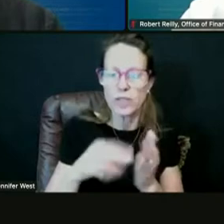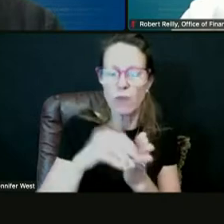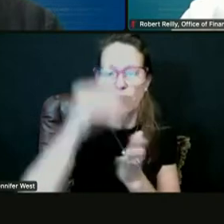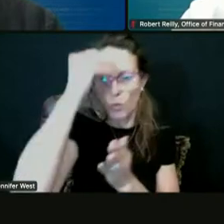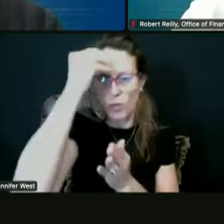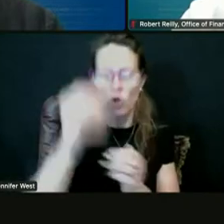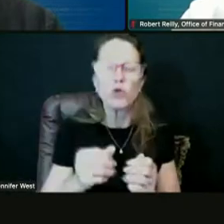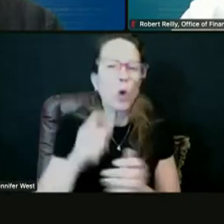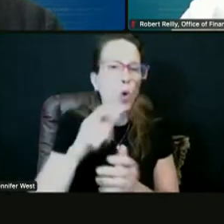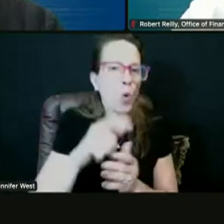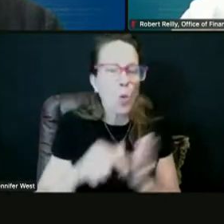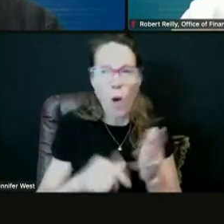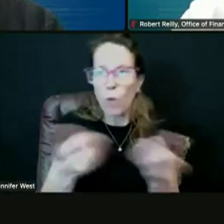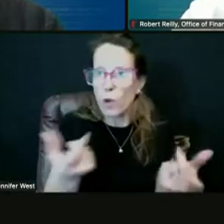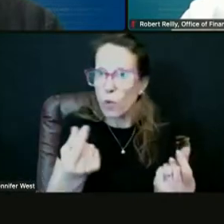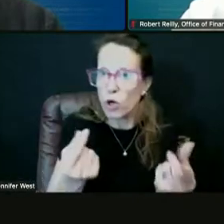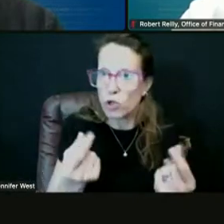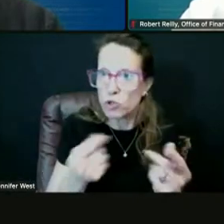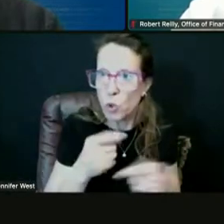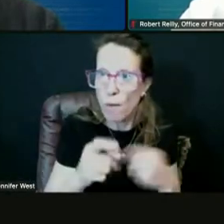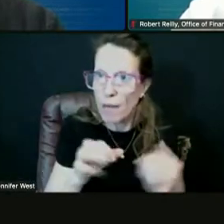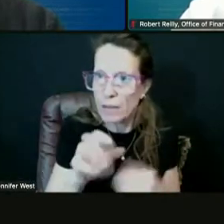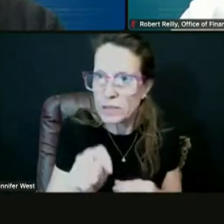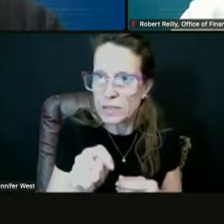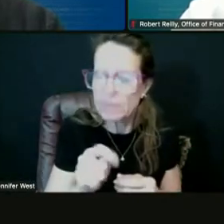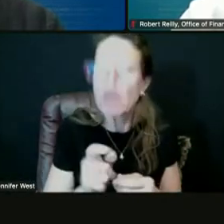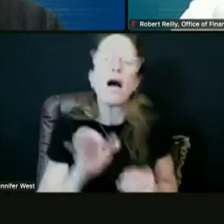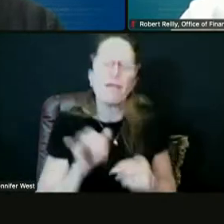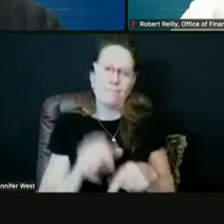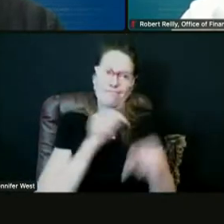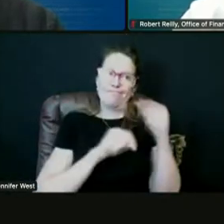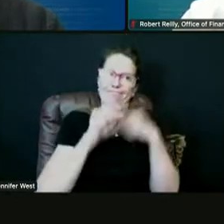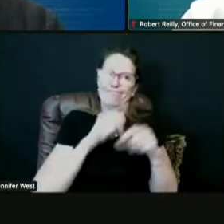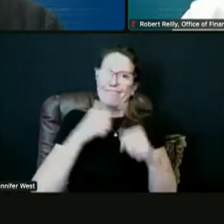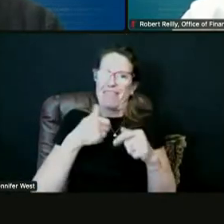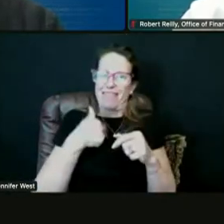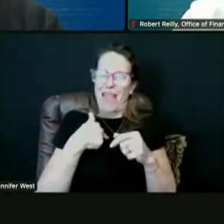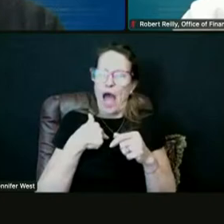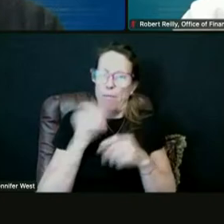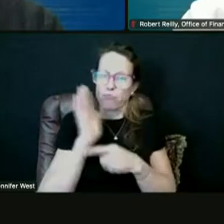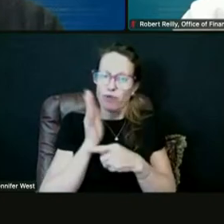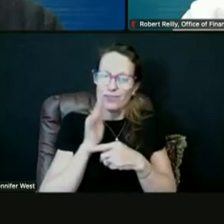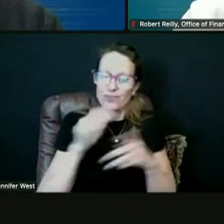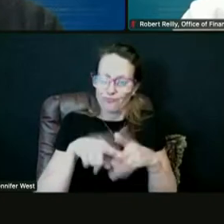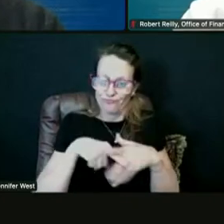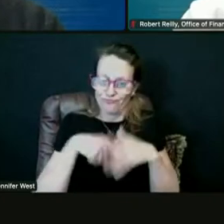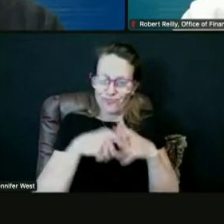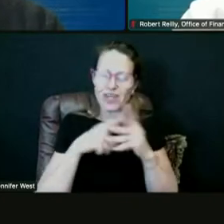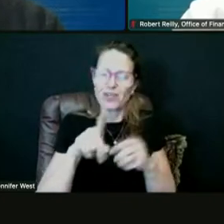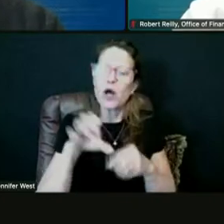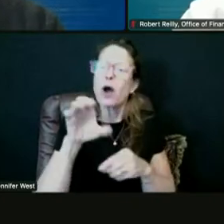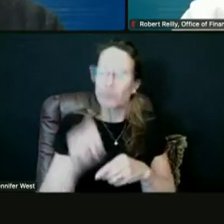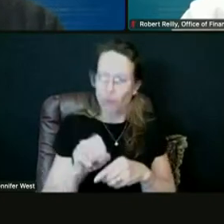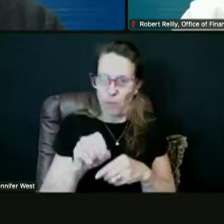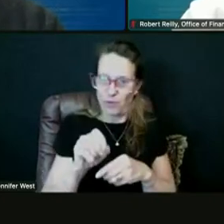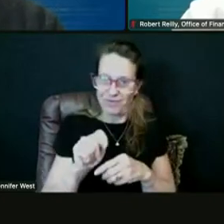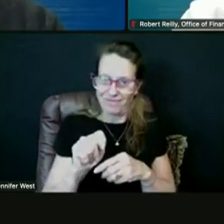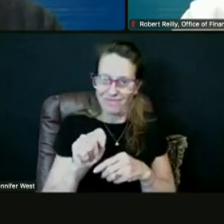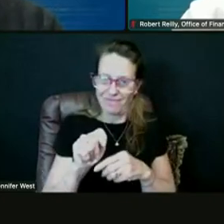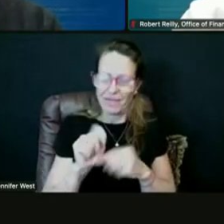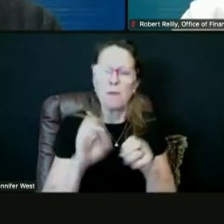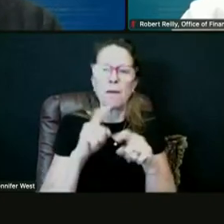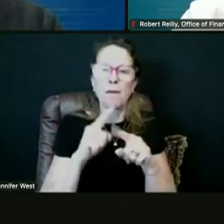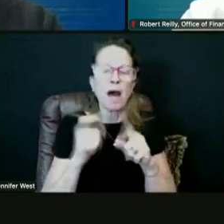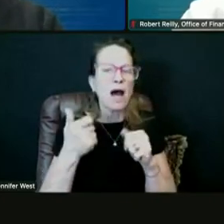it. I also know that presentation was given in October, and we've had presentations up and shared with our public. But what I think I'm hearing, which we